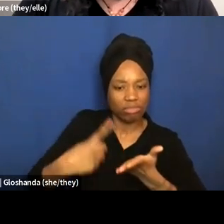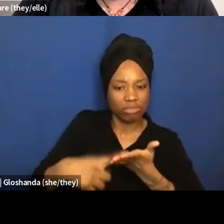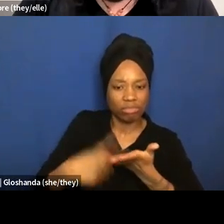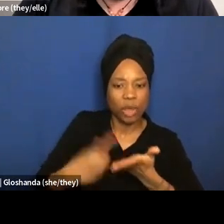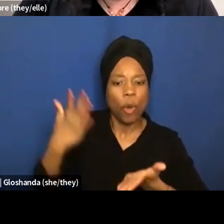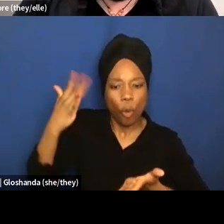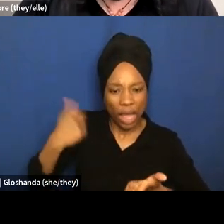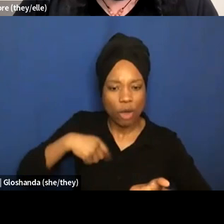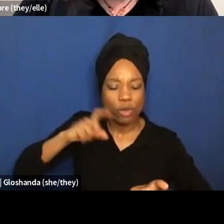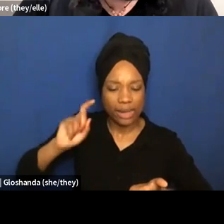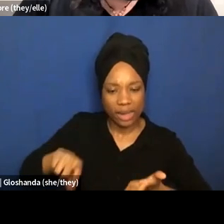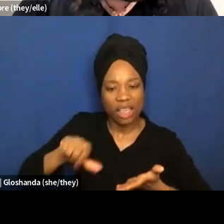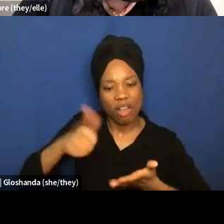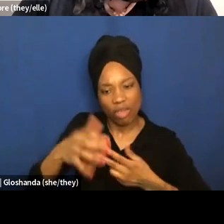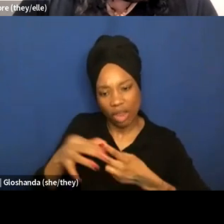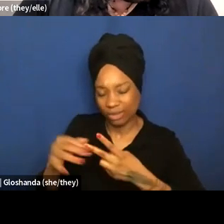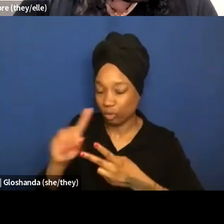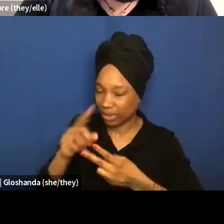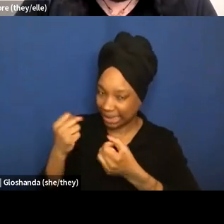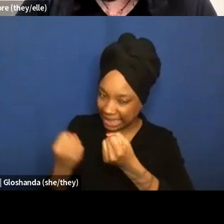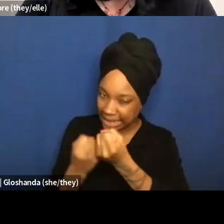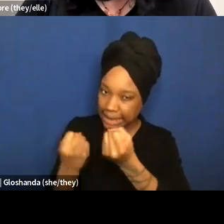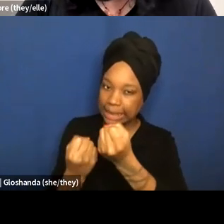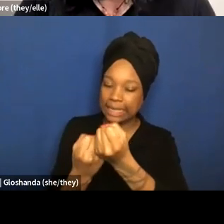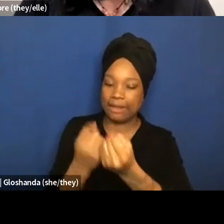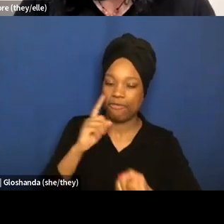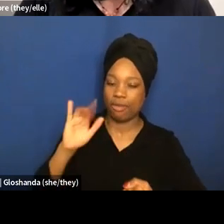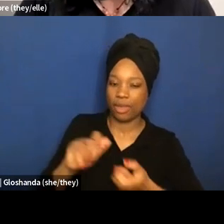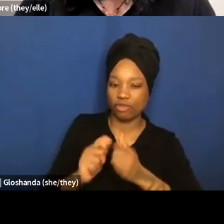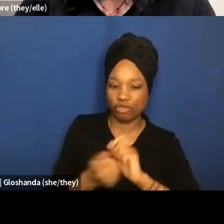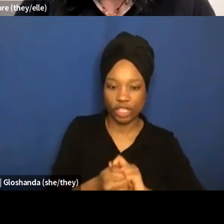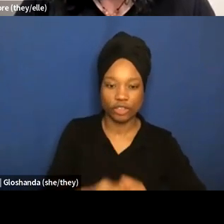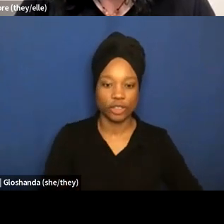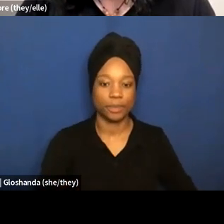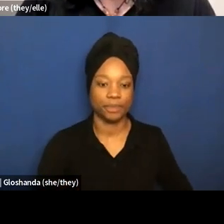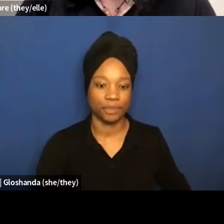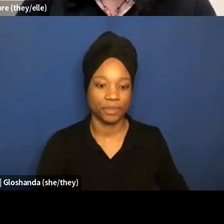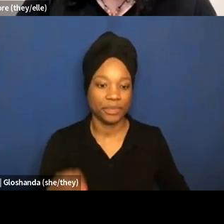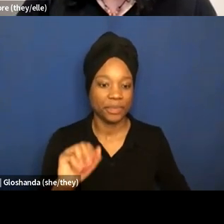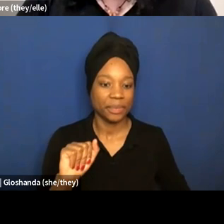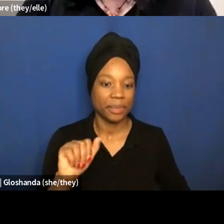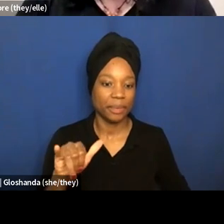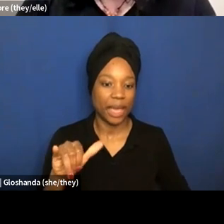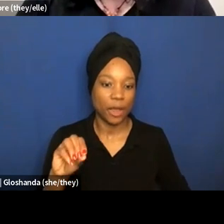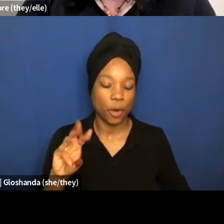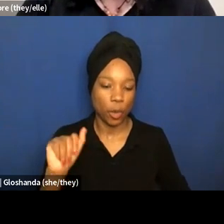right, and really, really advocate for them. Yes, and thank you, Vesper, for naming specific